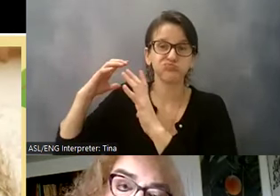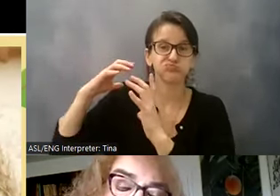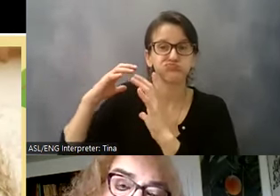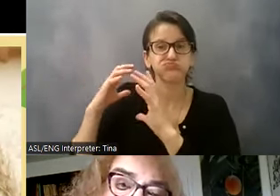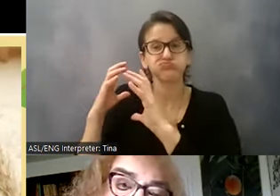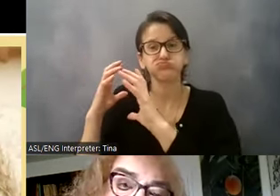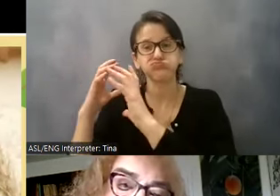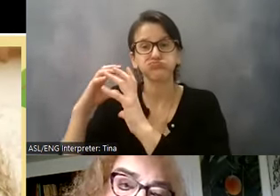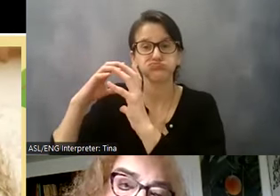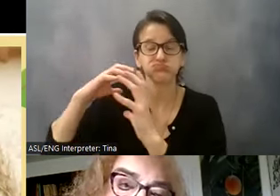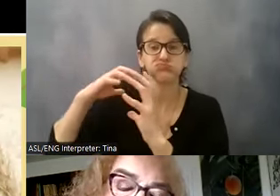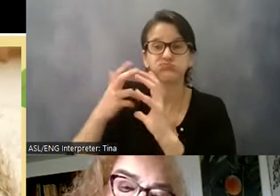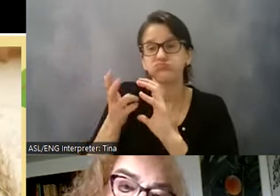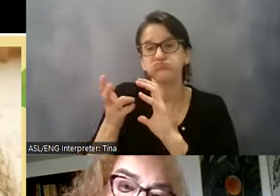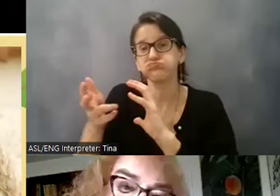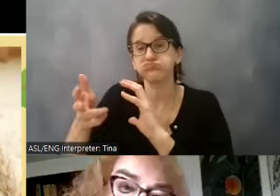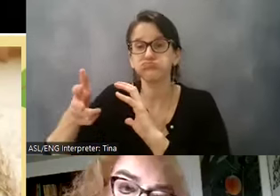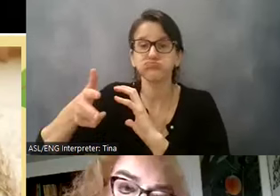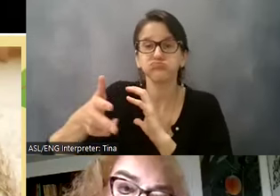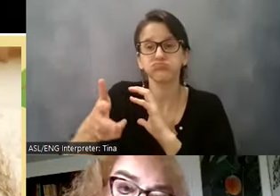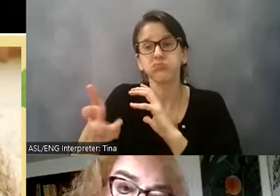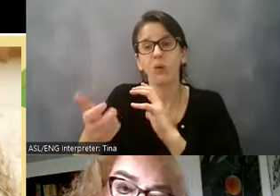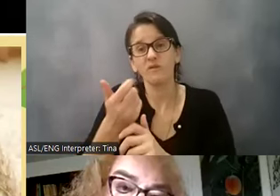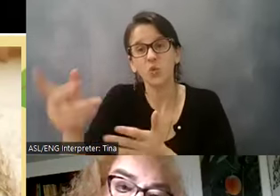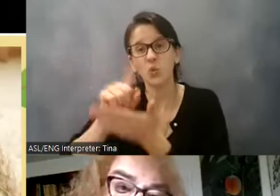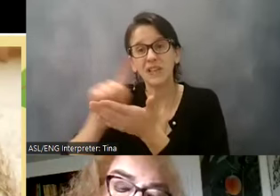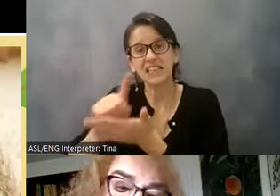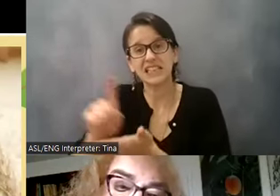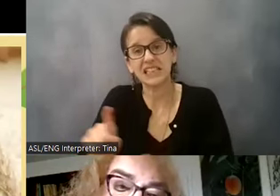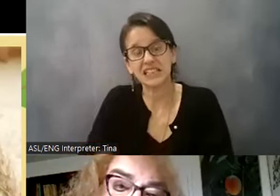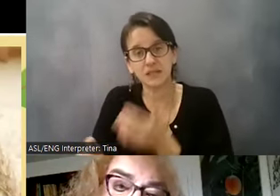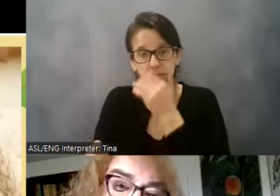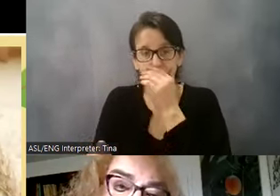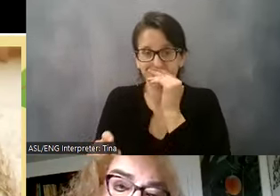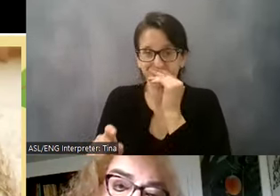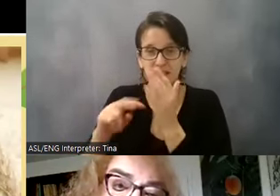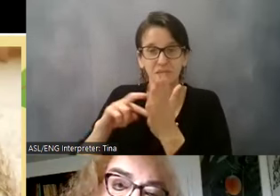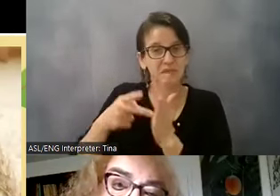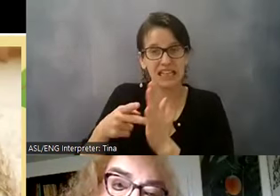trucks over a course of at least a couple of weeks, and it just doesn't have